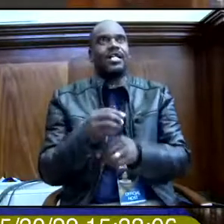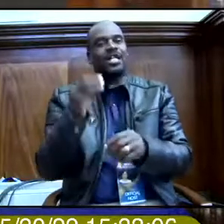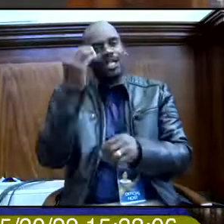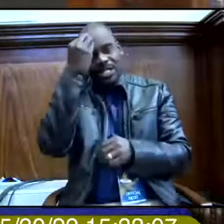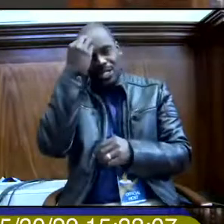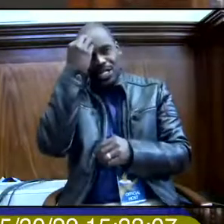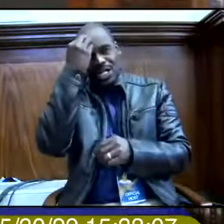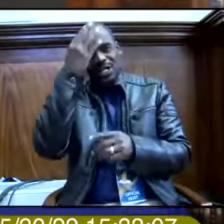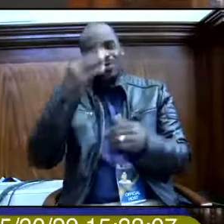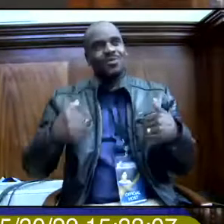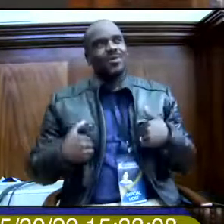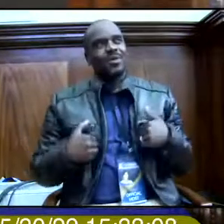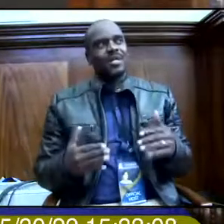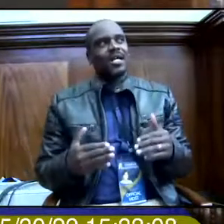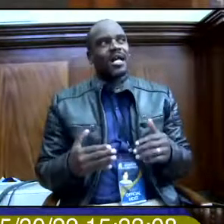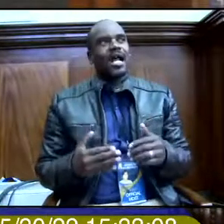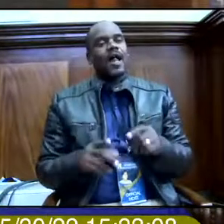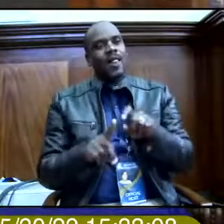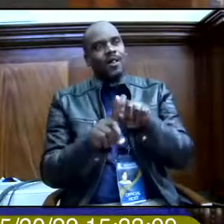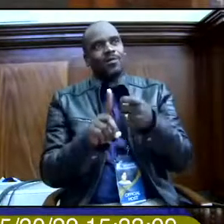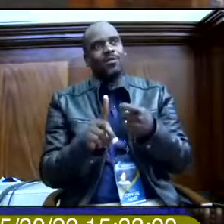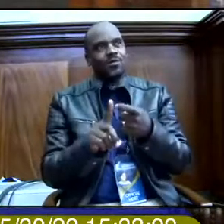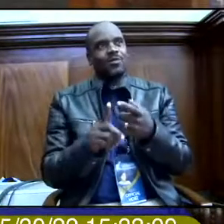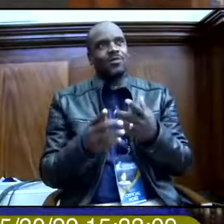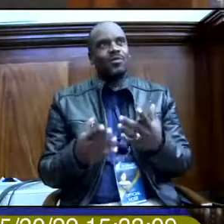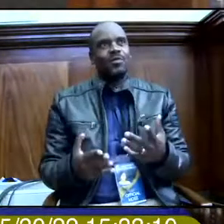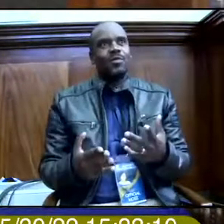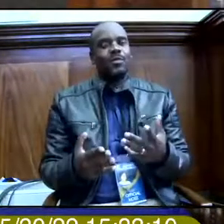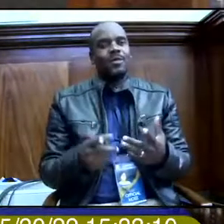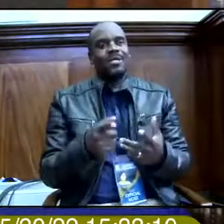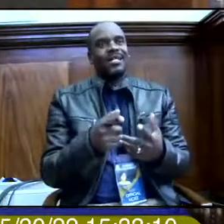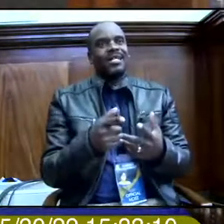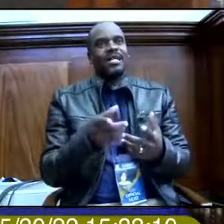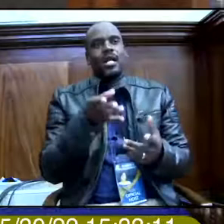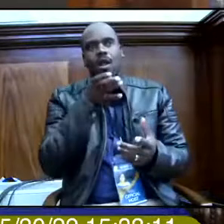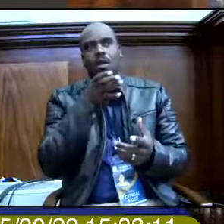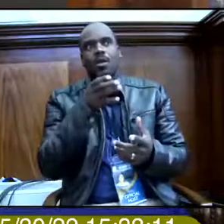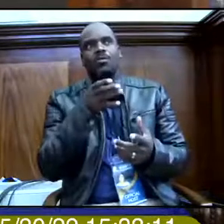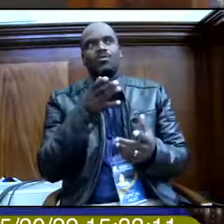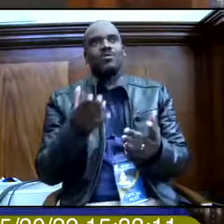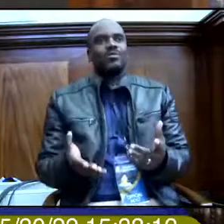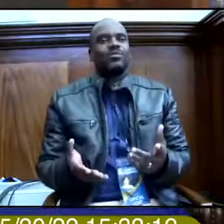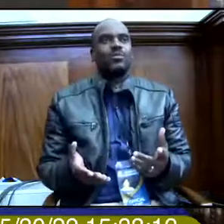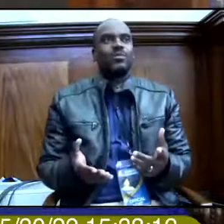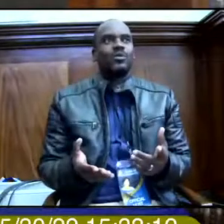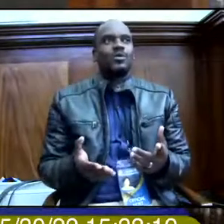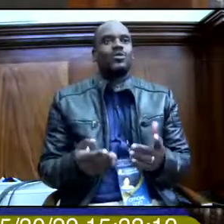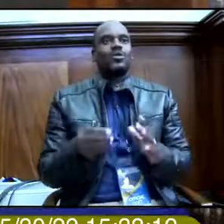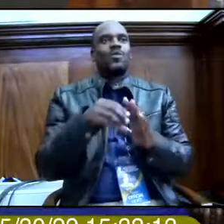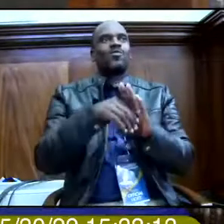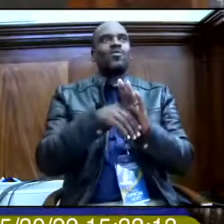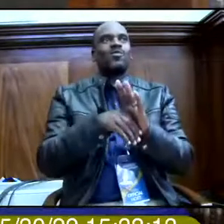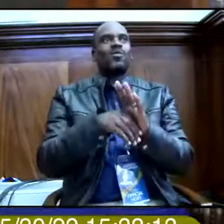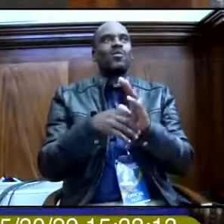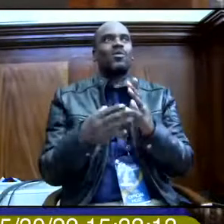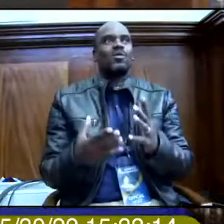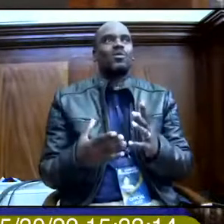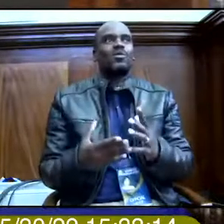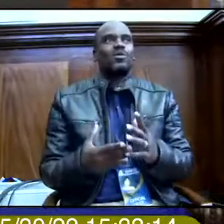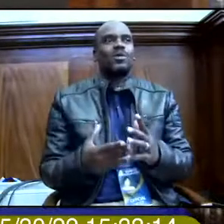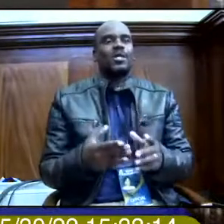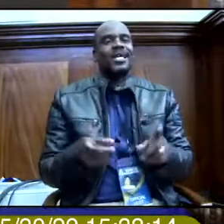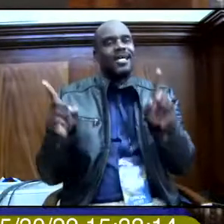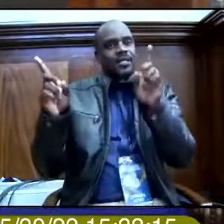securities that compel the fast liquid capital in south africa to flow in the real economy